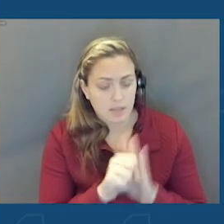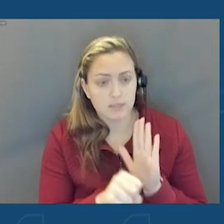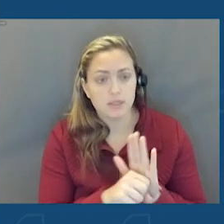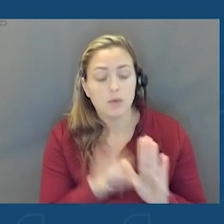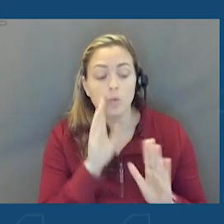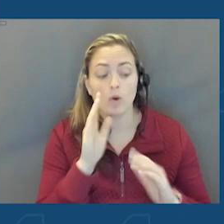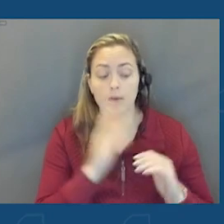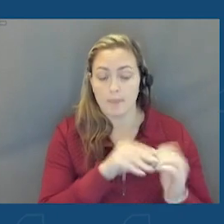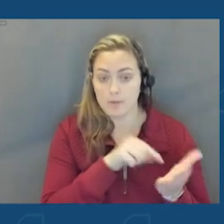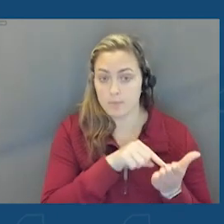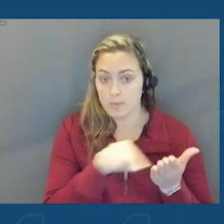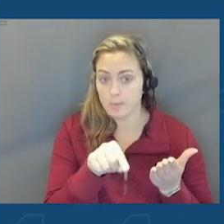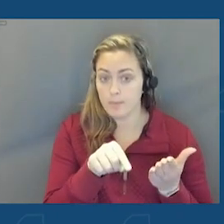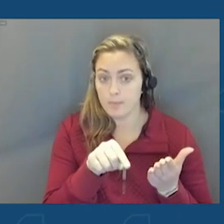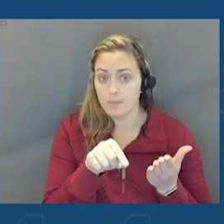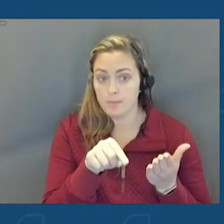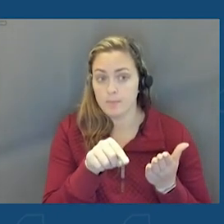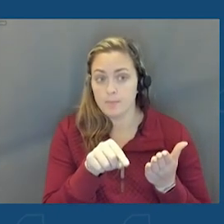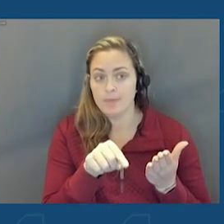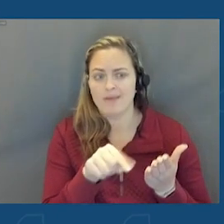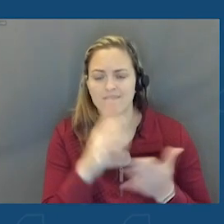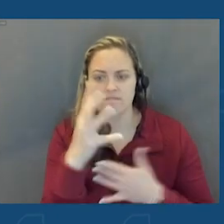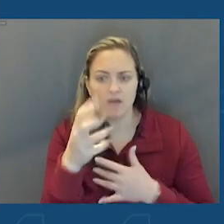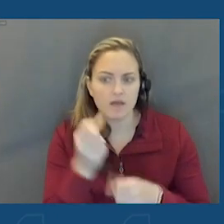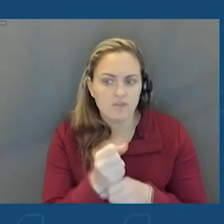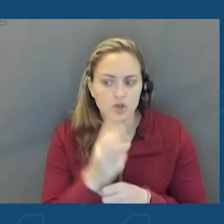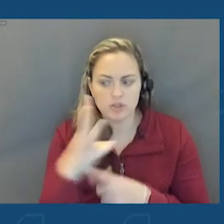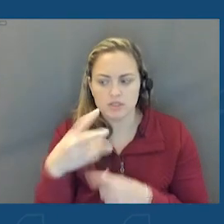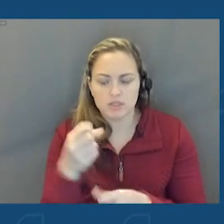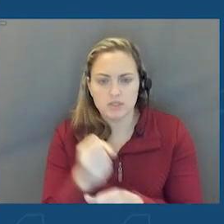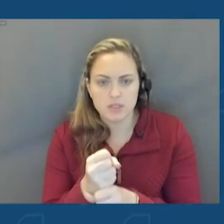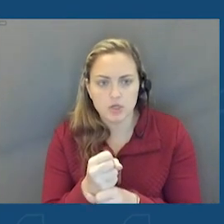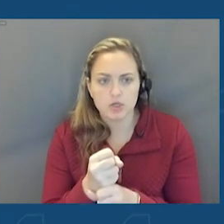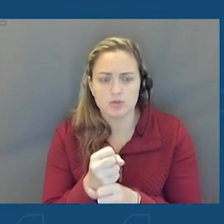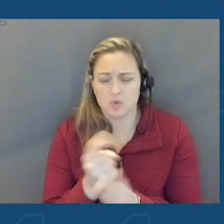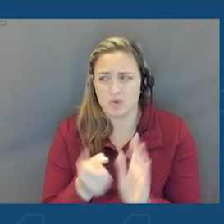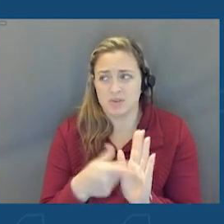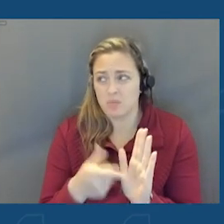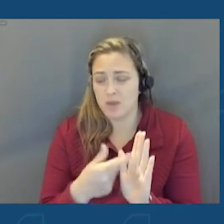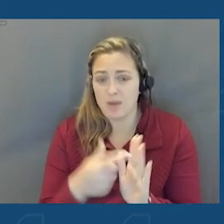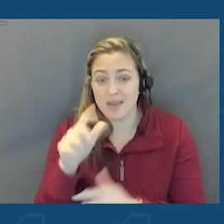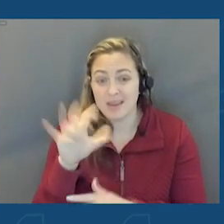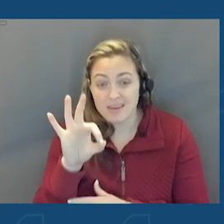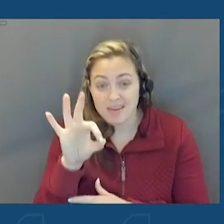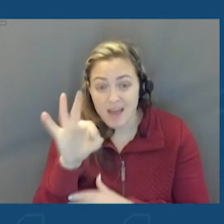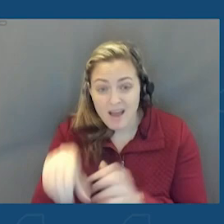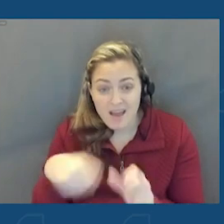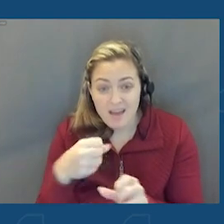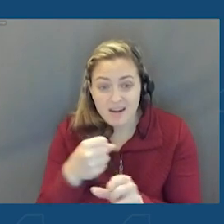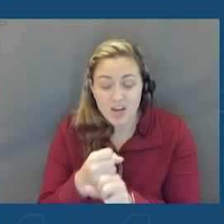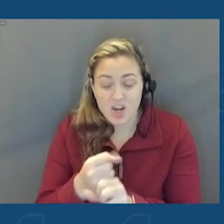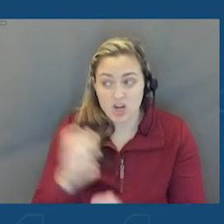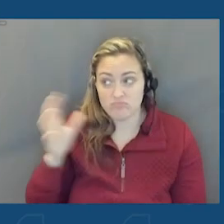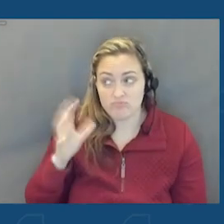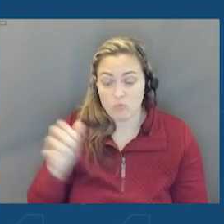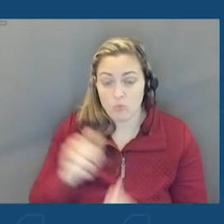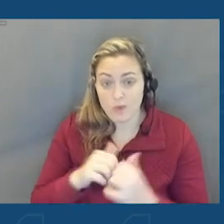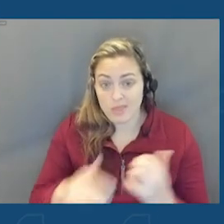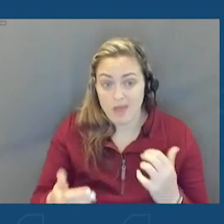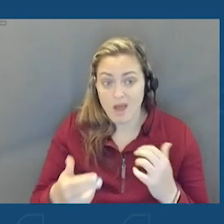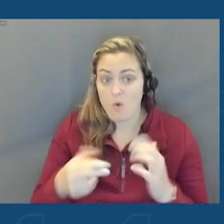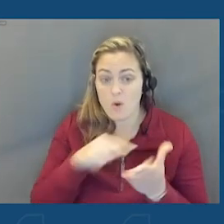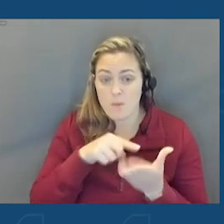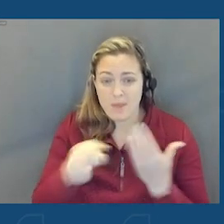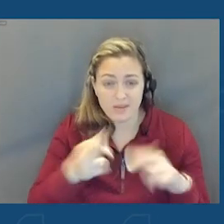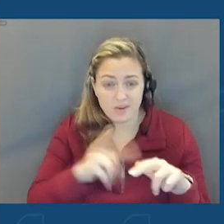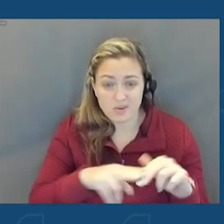wage earners have to go 5 years or 6 years or sometime 9 years in the past without a wage